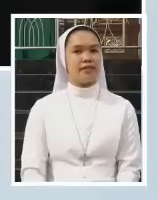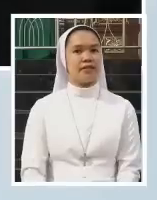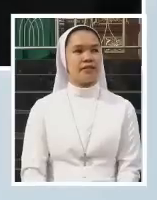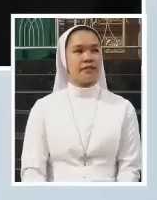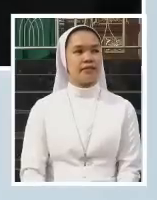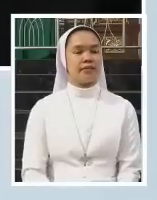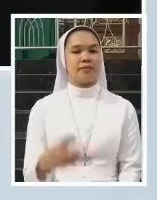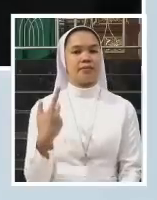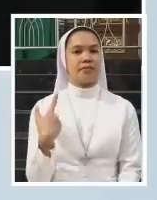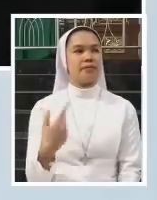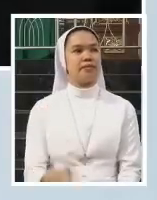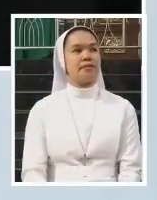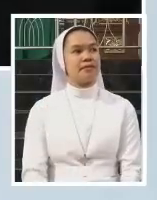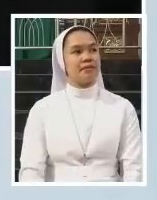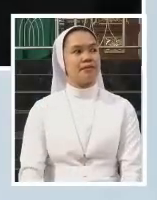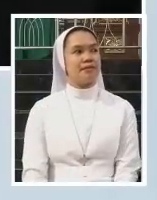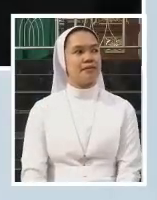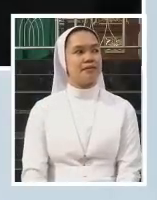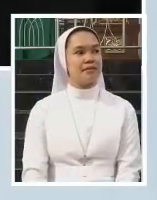May reklamo si Father